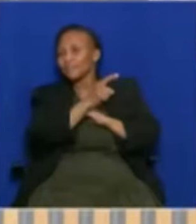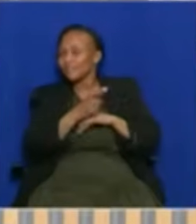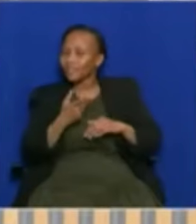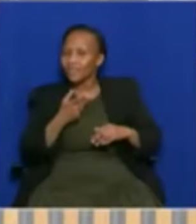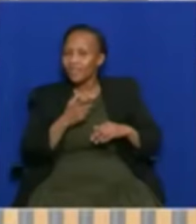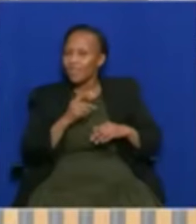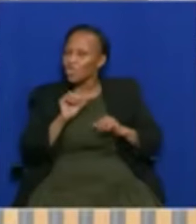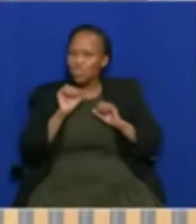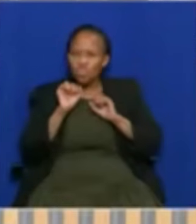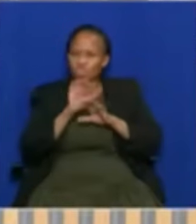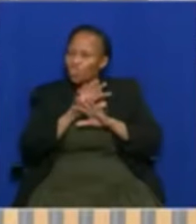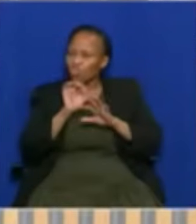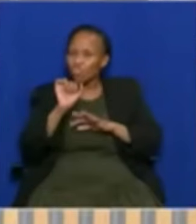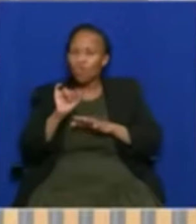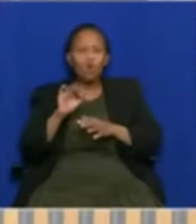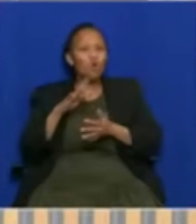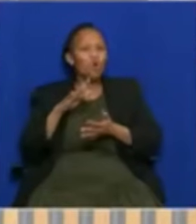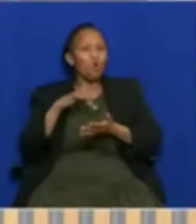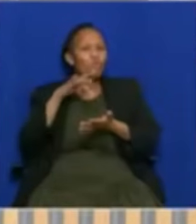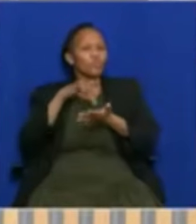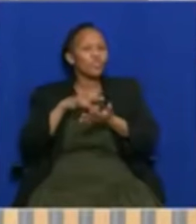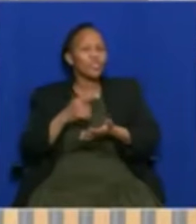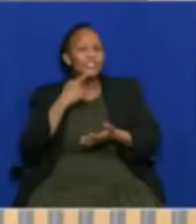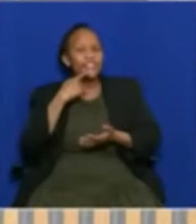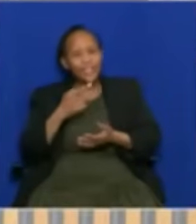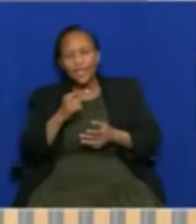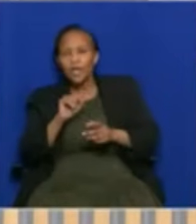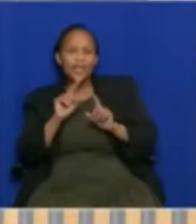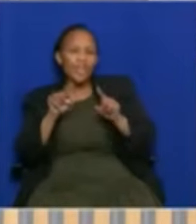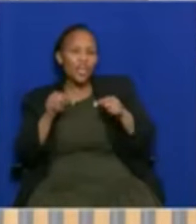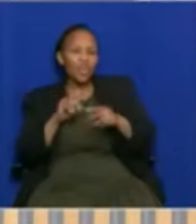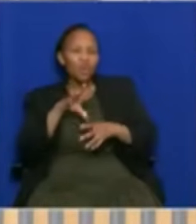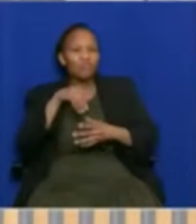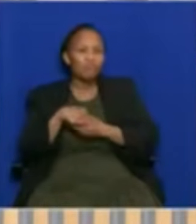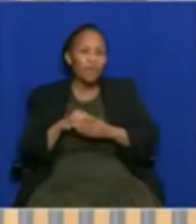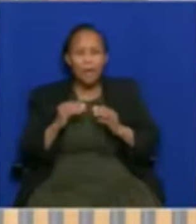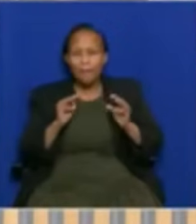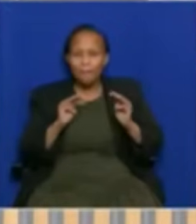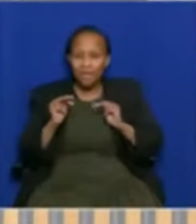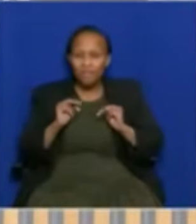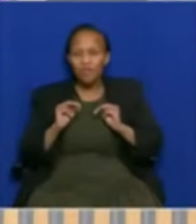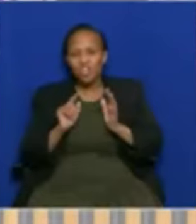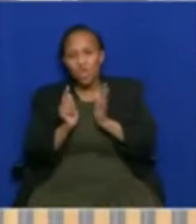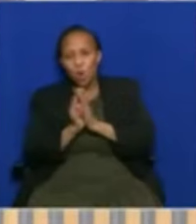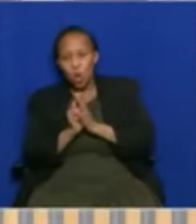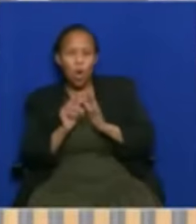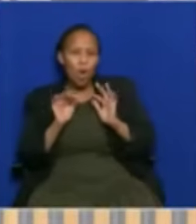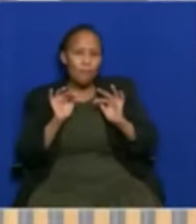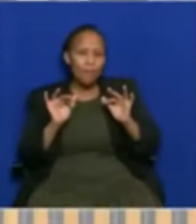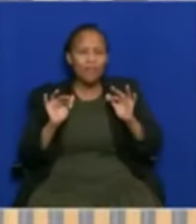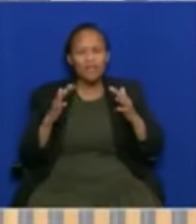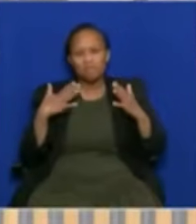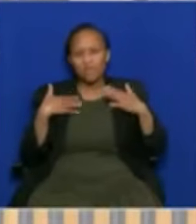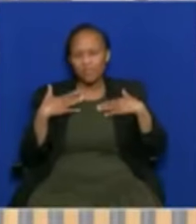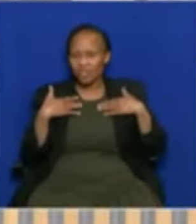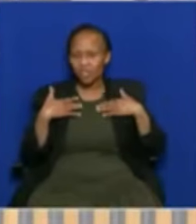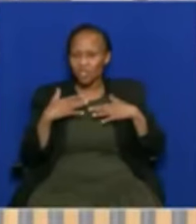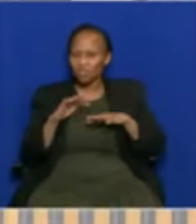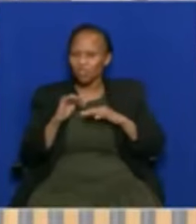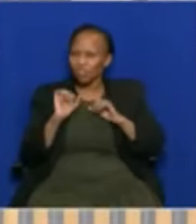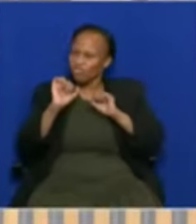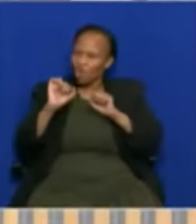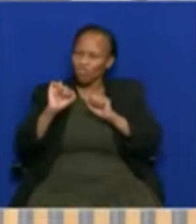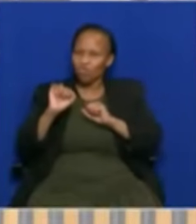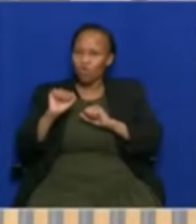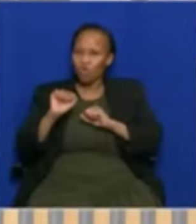yes, they should not have included management and law and public administration. It's not your place to say they should not have advertised